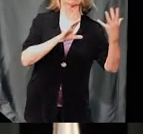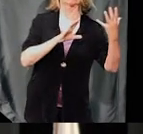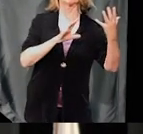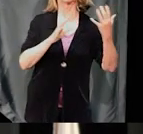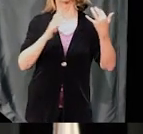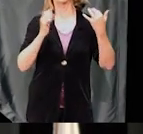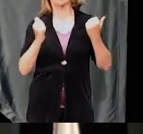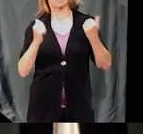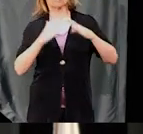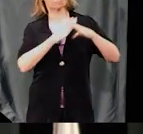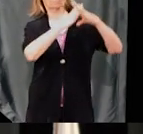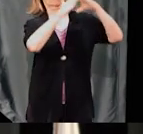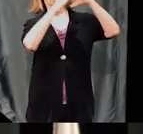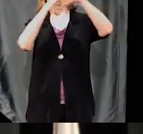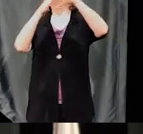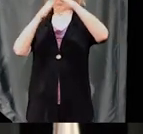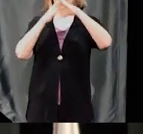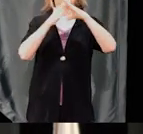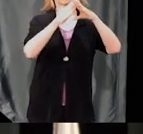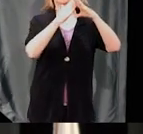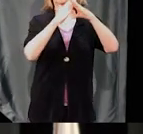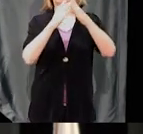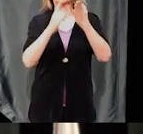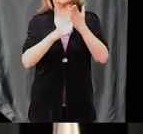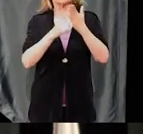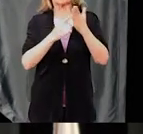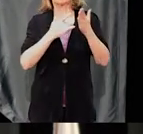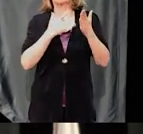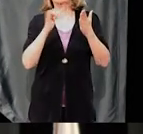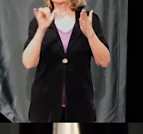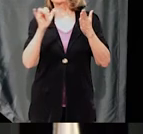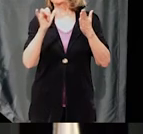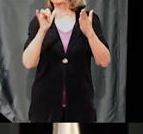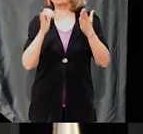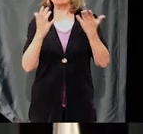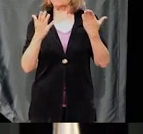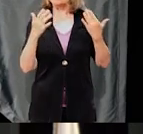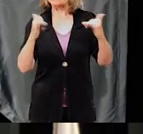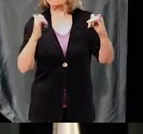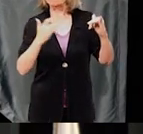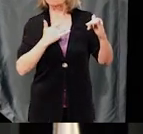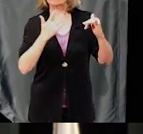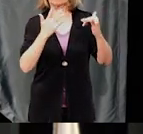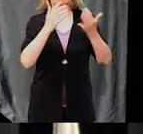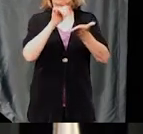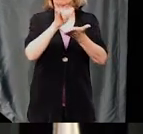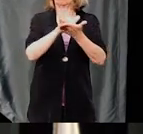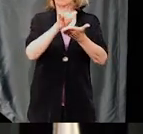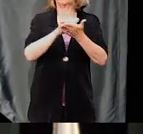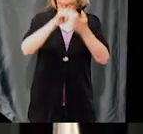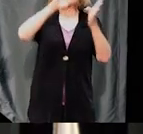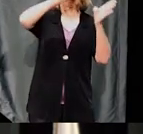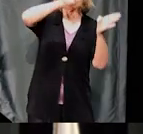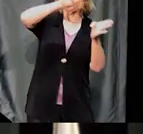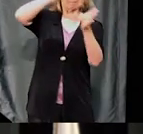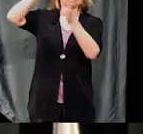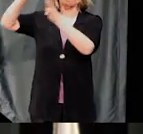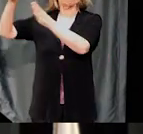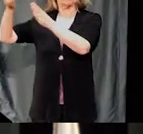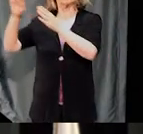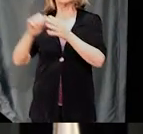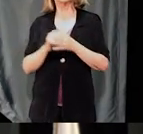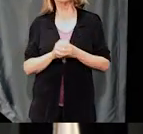of obstacles and barriers along our journey that at times have felt and may still feel unsurpassable. We could choose to let